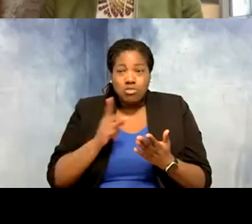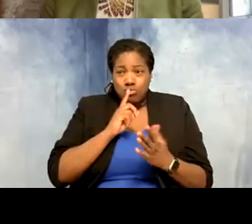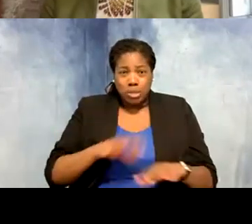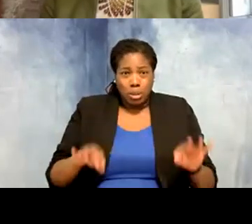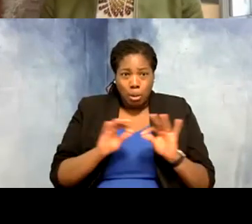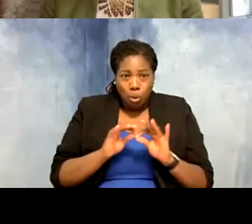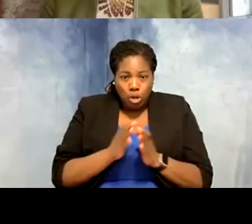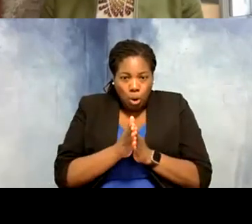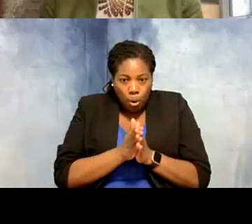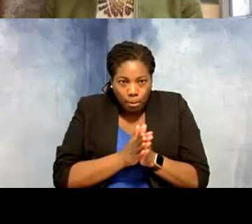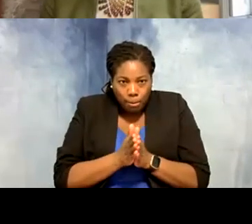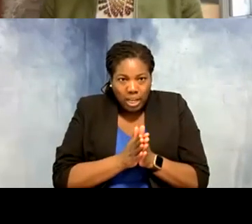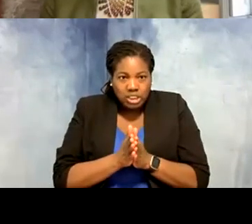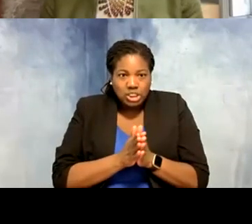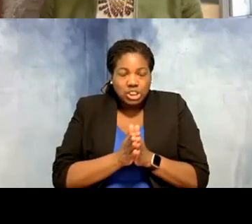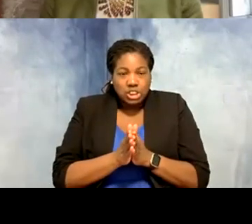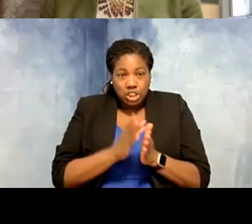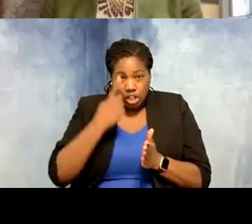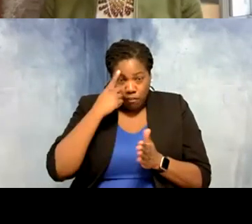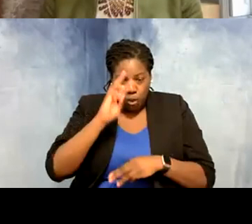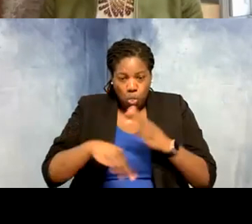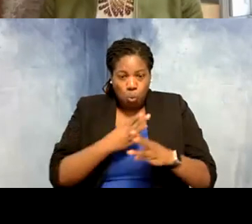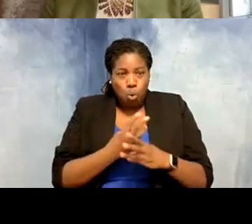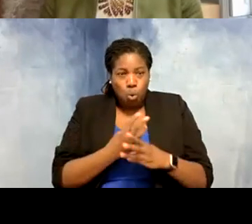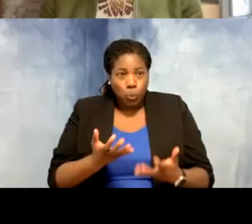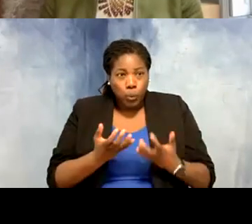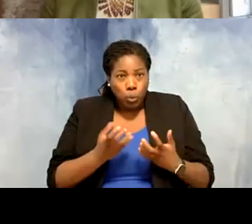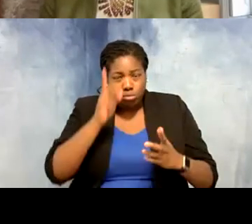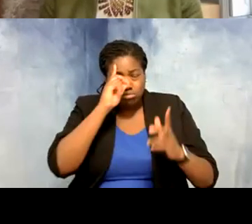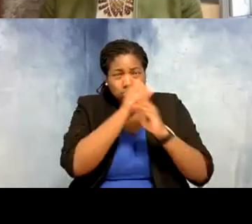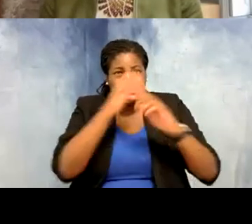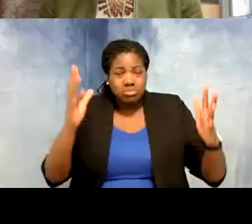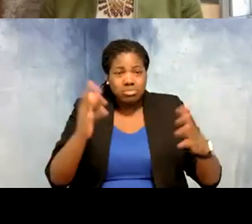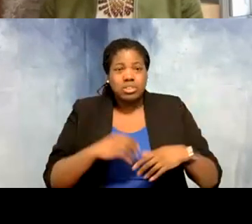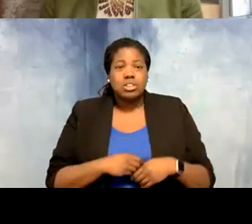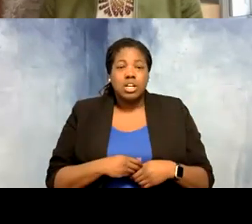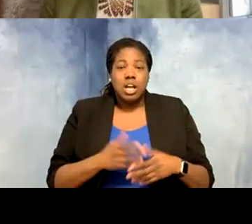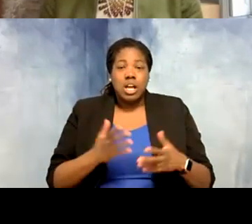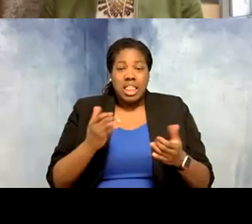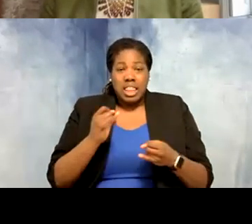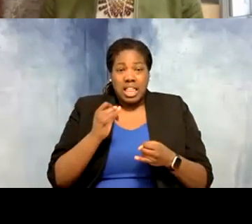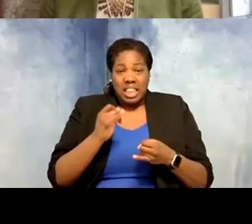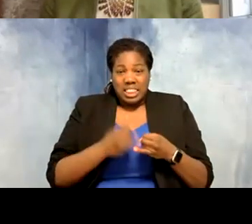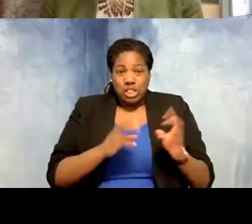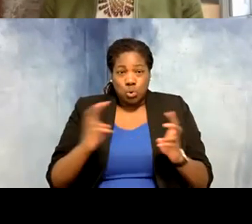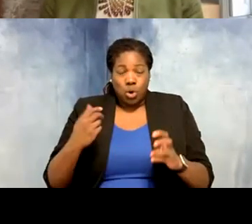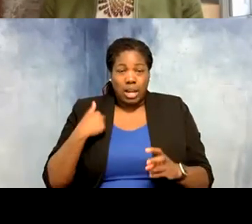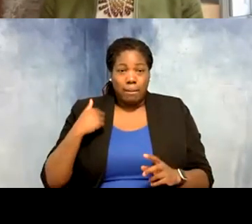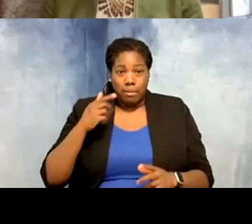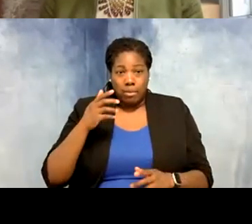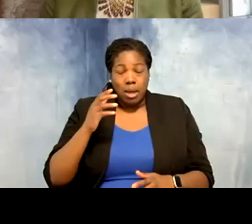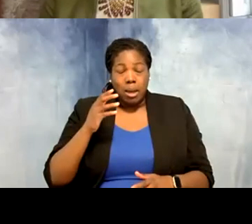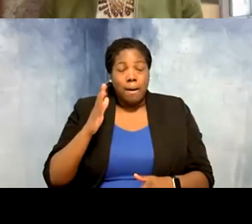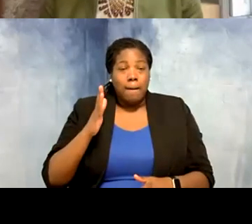importantly, our passion for the world that we want. And I also want to leave you all with a quote. I'm the granddaughter of